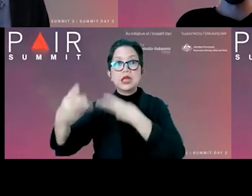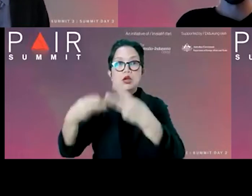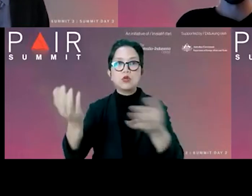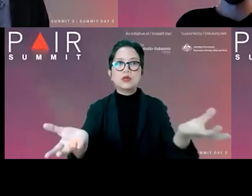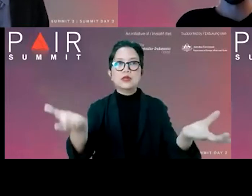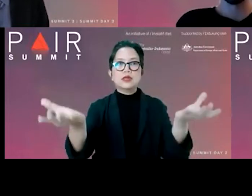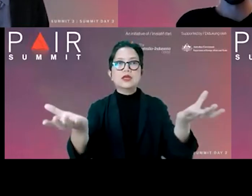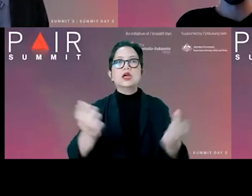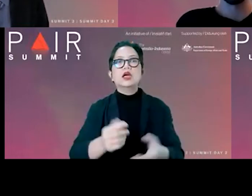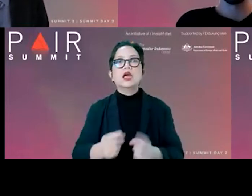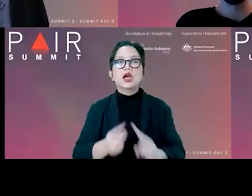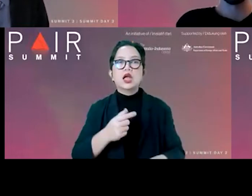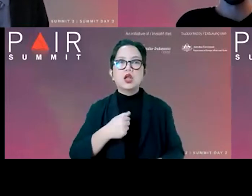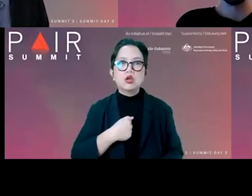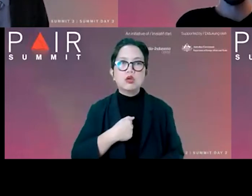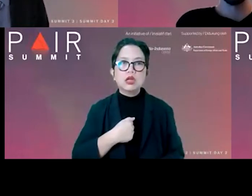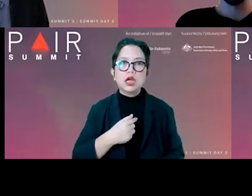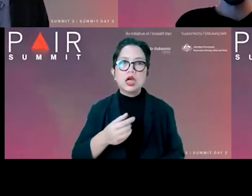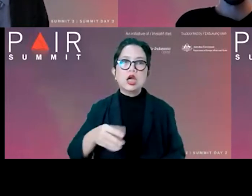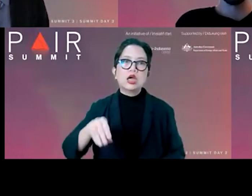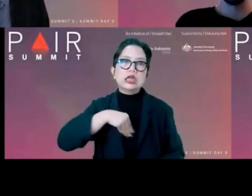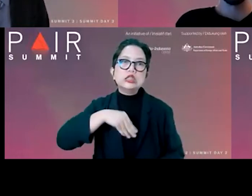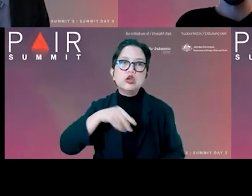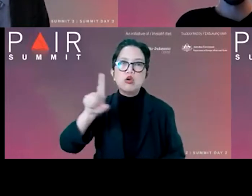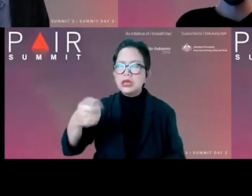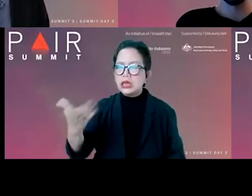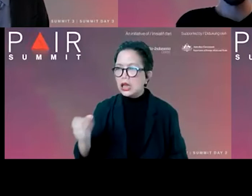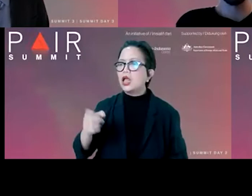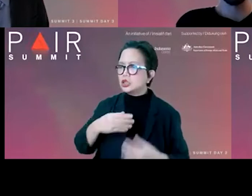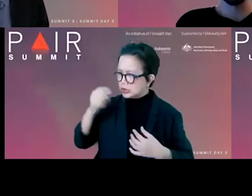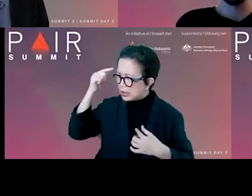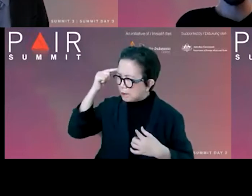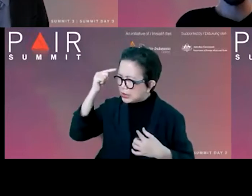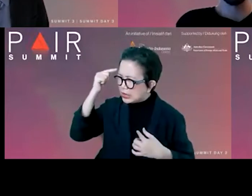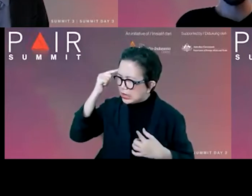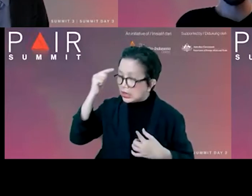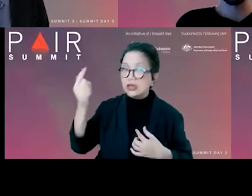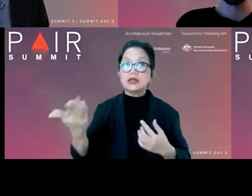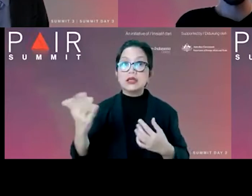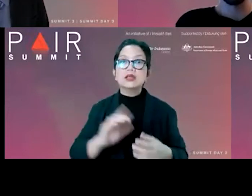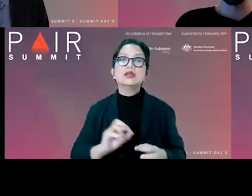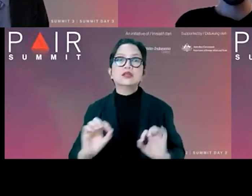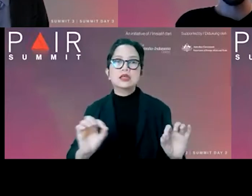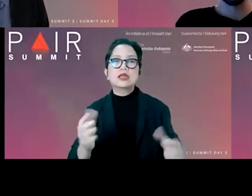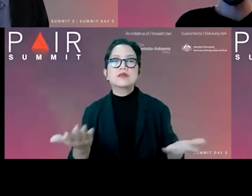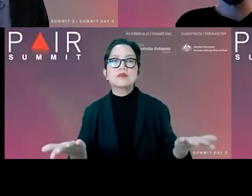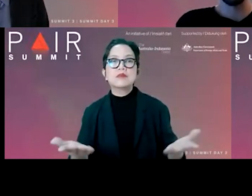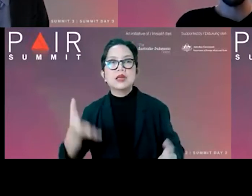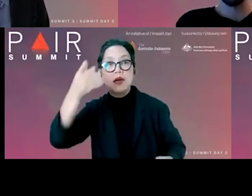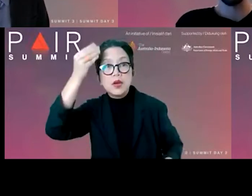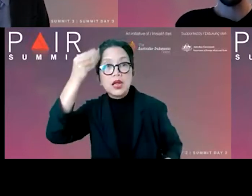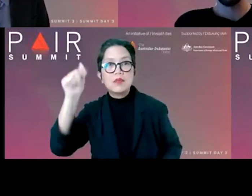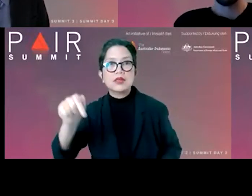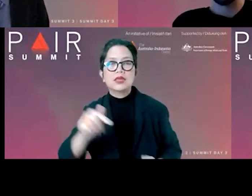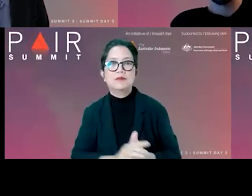is really an impossible situation. And how do these experiences and how do the models actually, as they will gather more